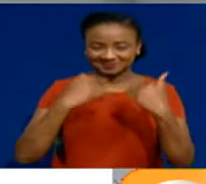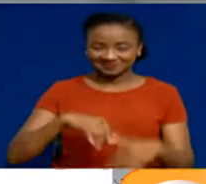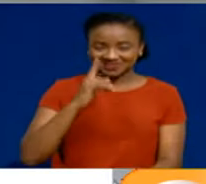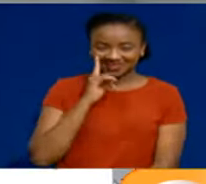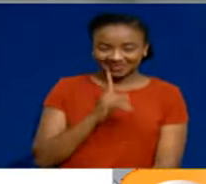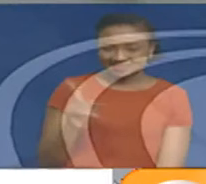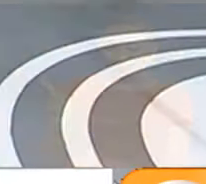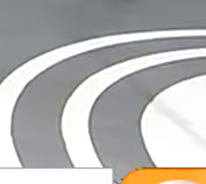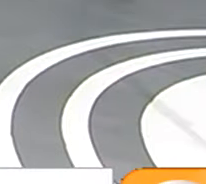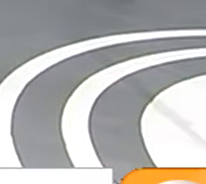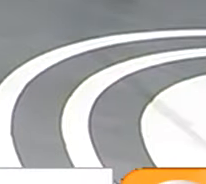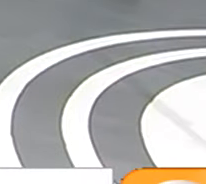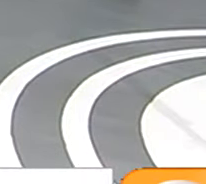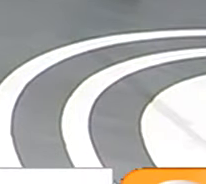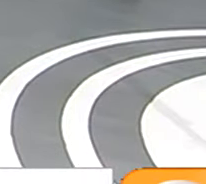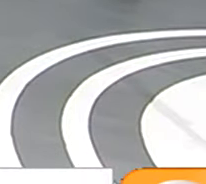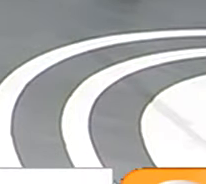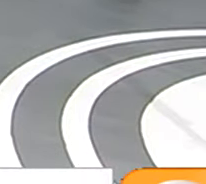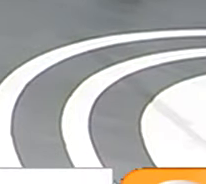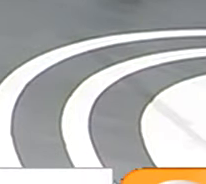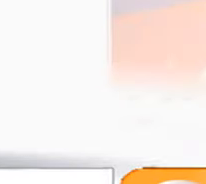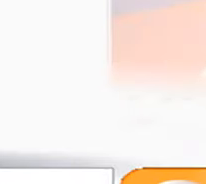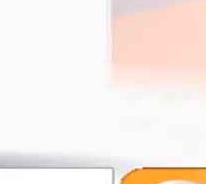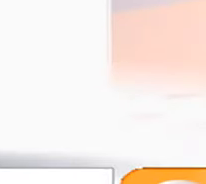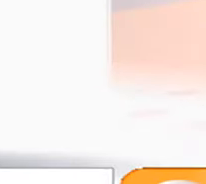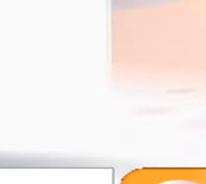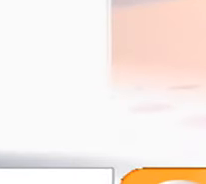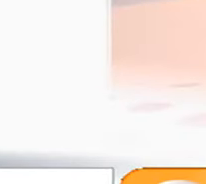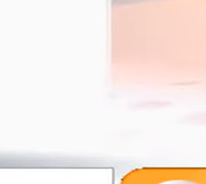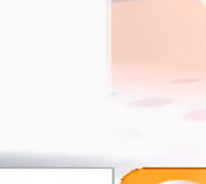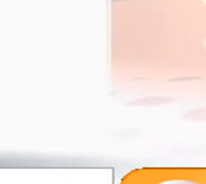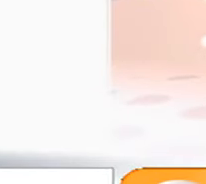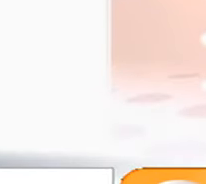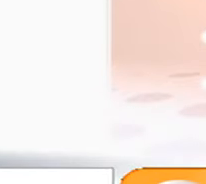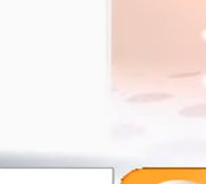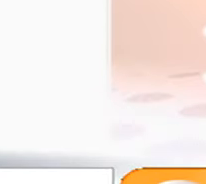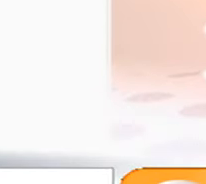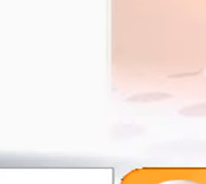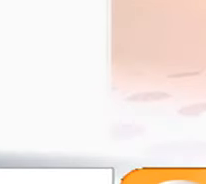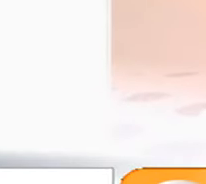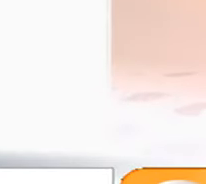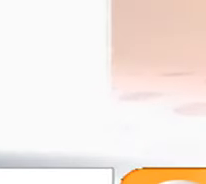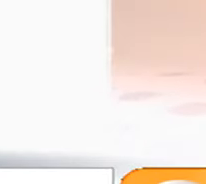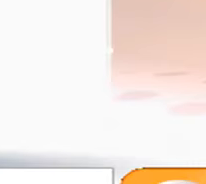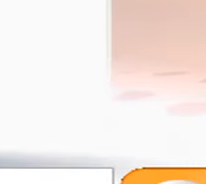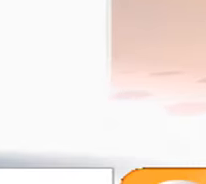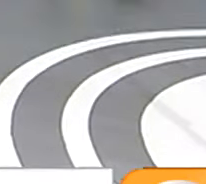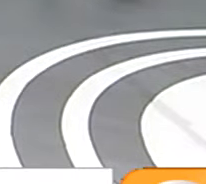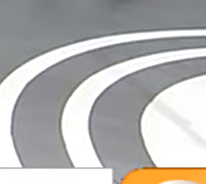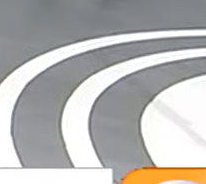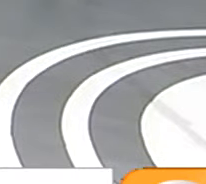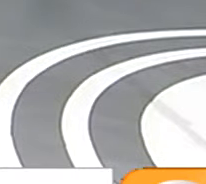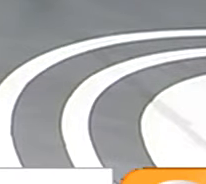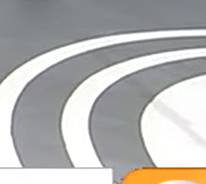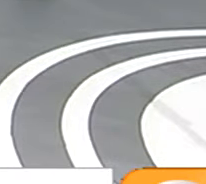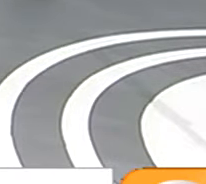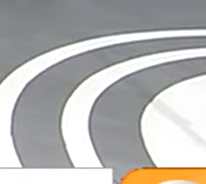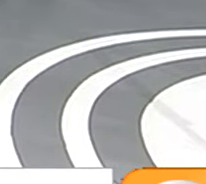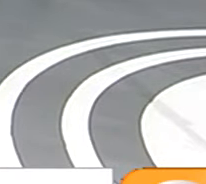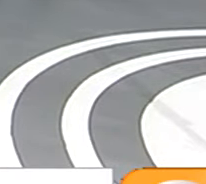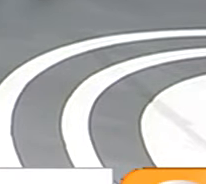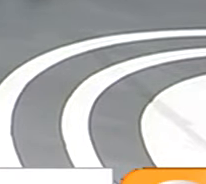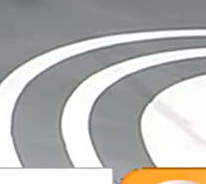Captain Mwendwe, say, ask Atwoli about his prediction on the future of OKA. Okay, he said, will OKA guys be on the presidential ballot? Do you think